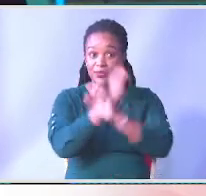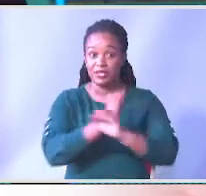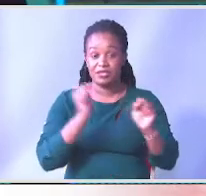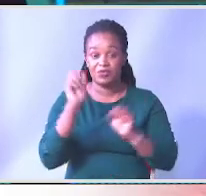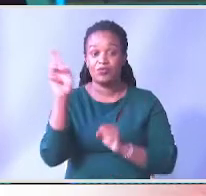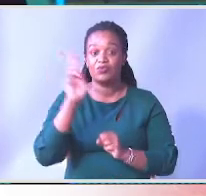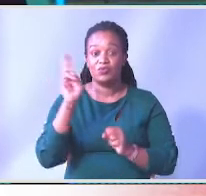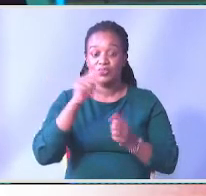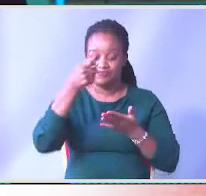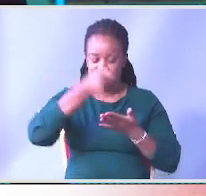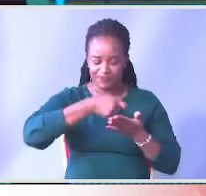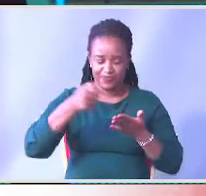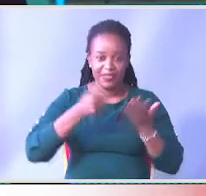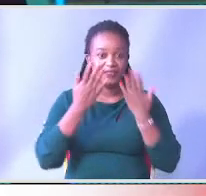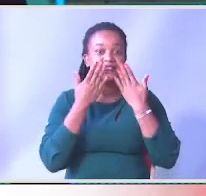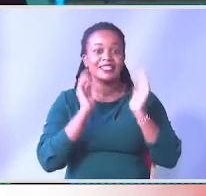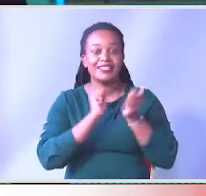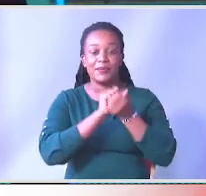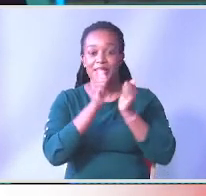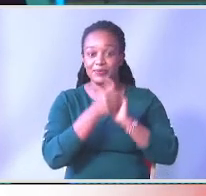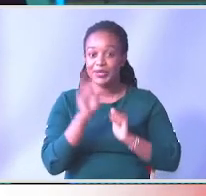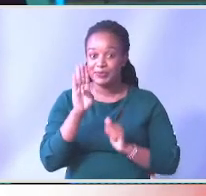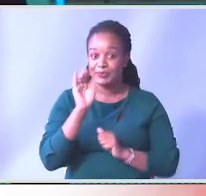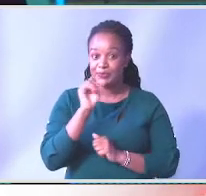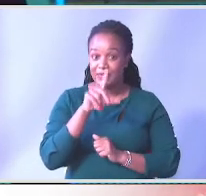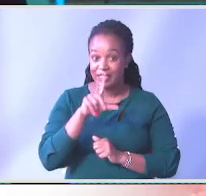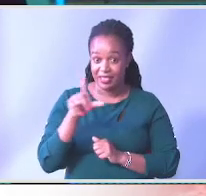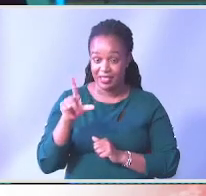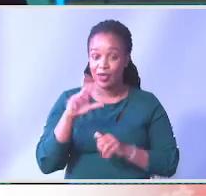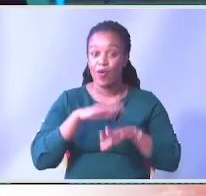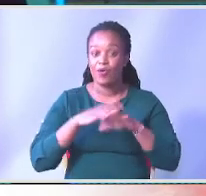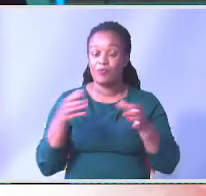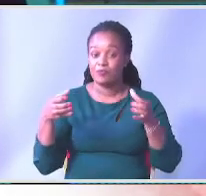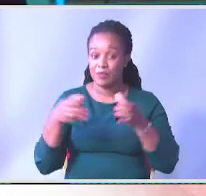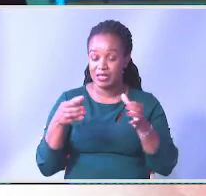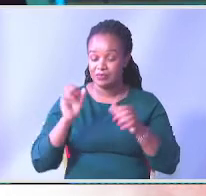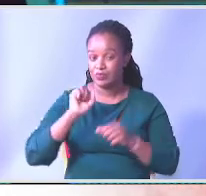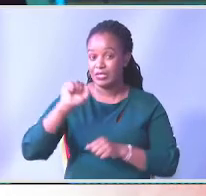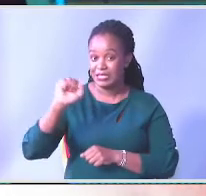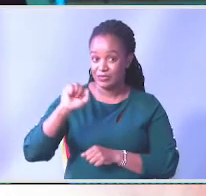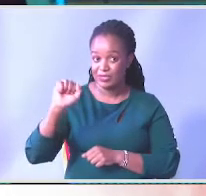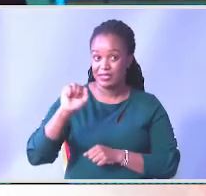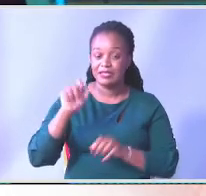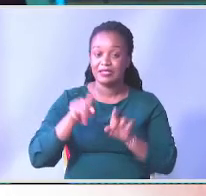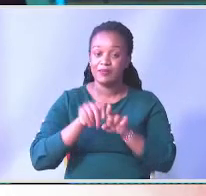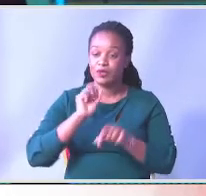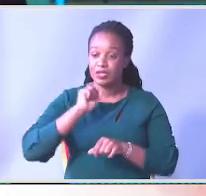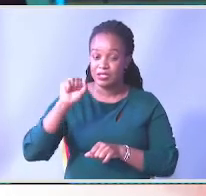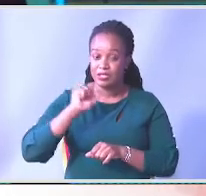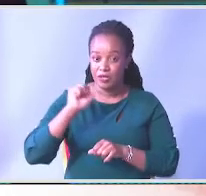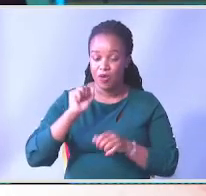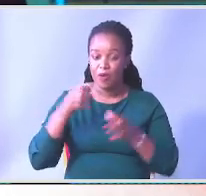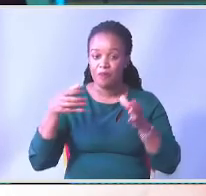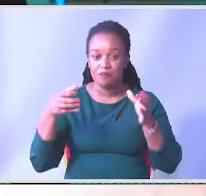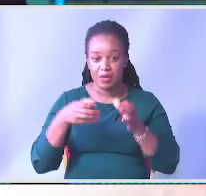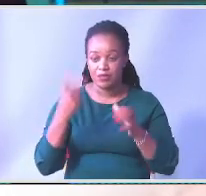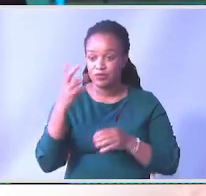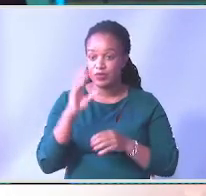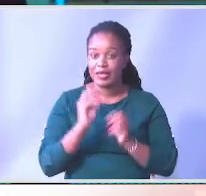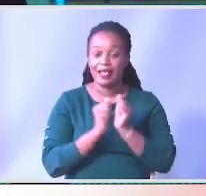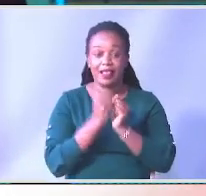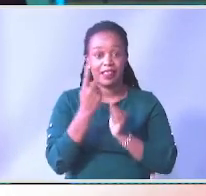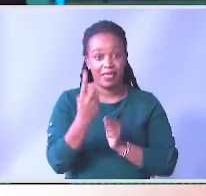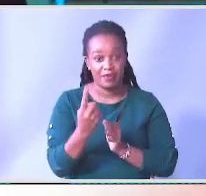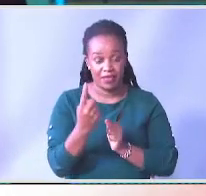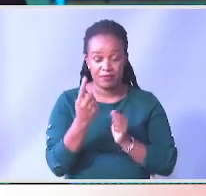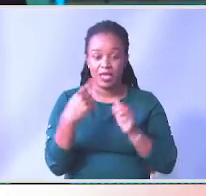Enacted Political Parties Amendment Bill of 2021 into law. The new law amends the Political Parties Act of 2011 by introducing the